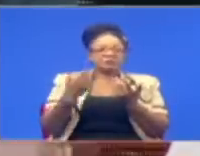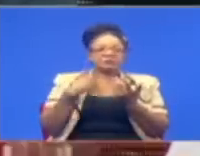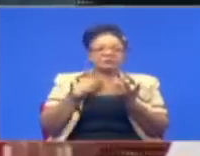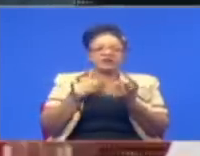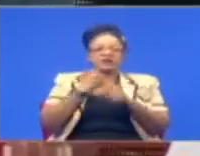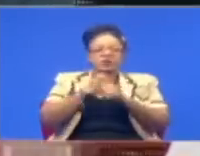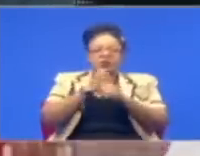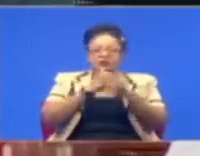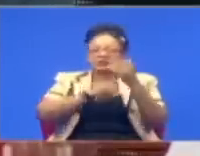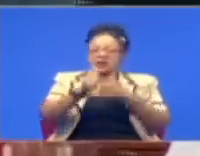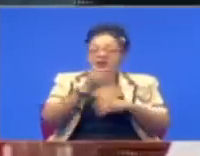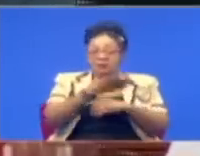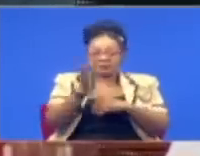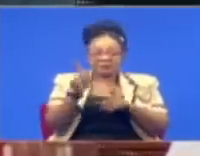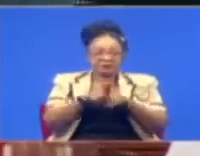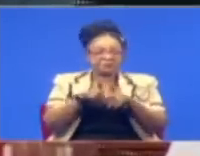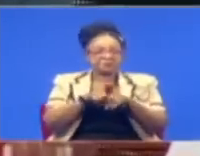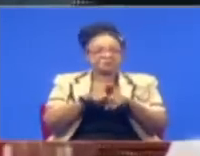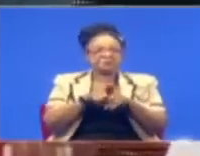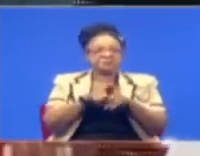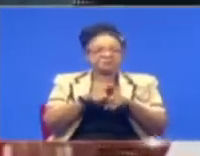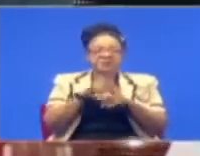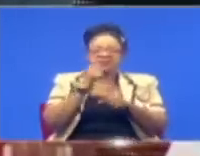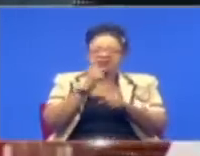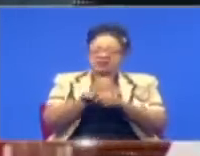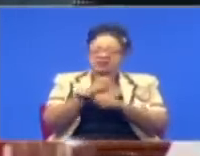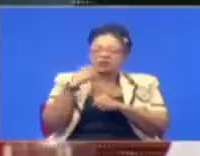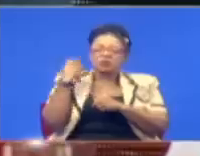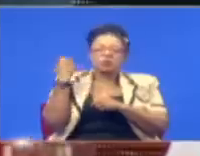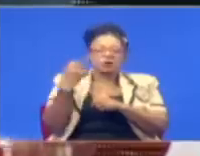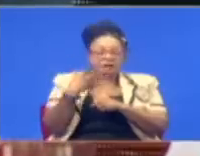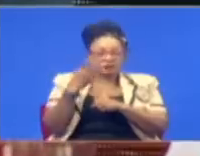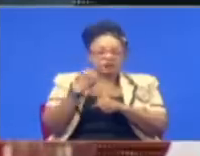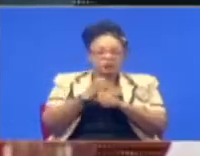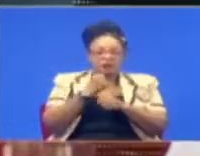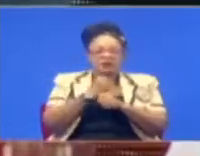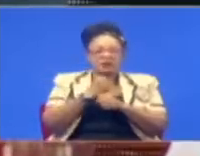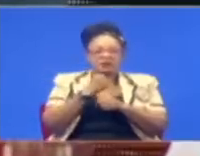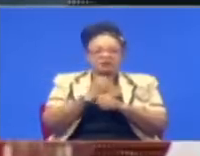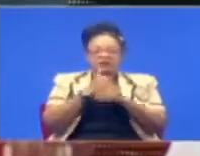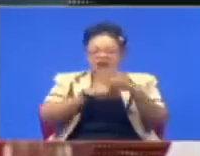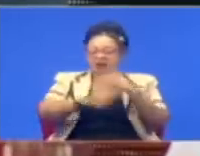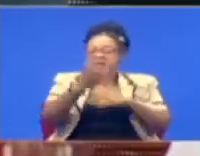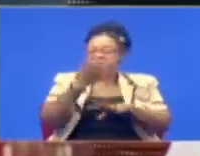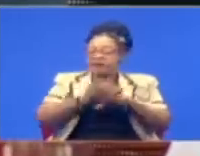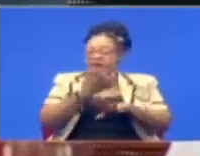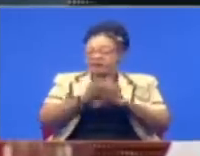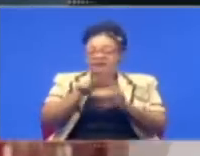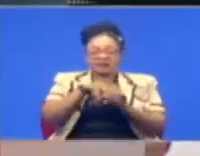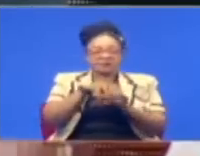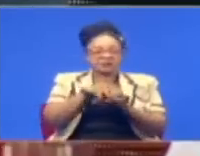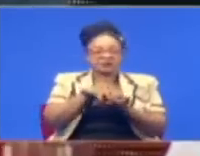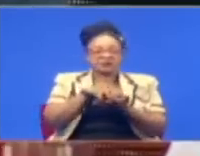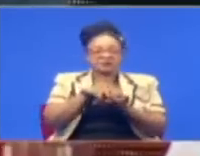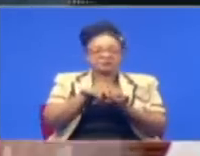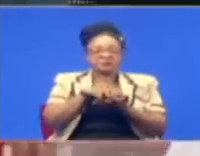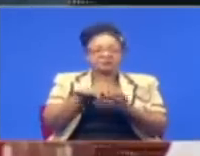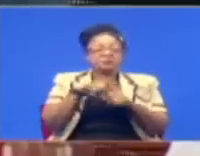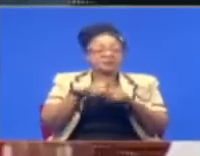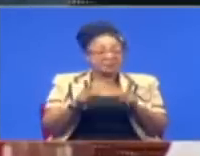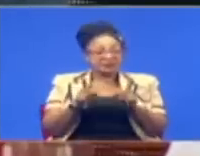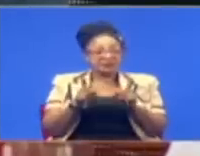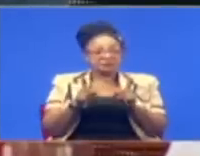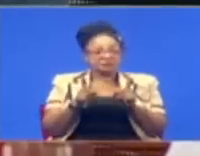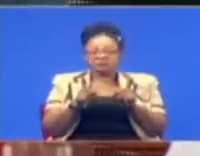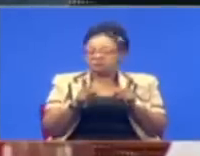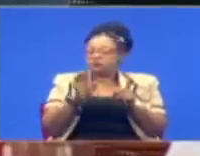I have worked under them. They did wonderful work under difficult circumstances. But those circumstances are no